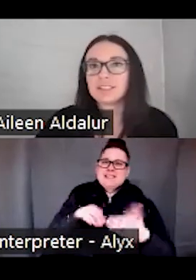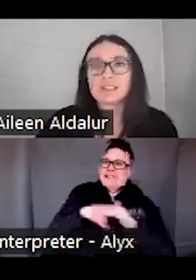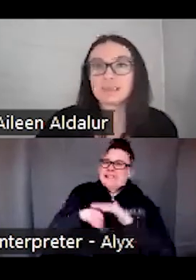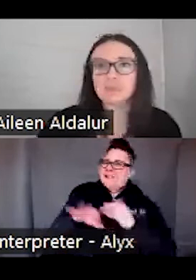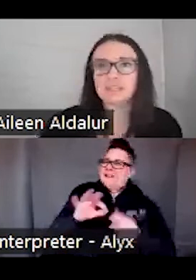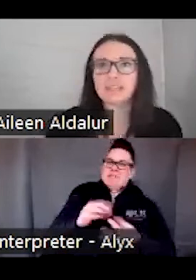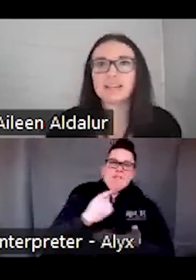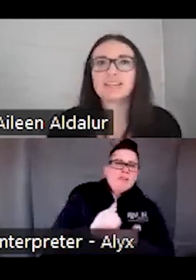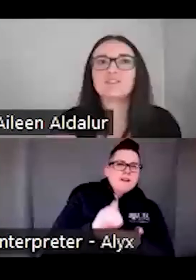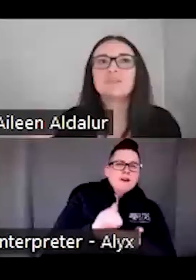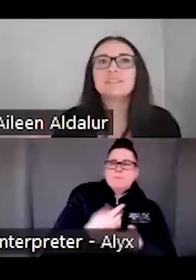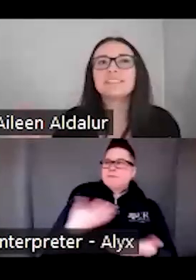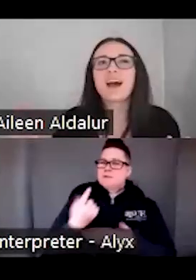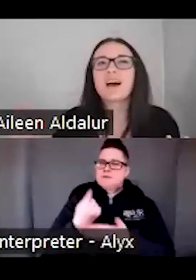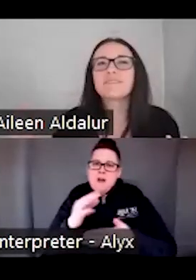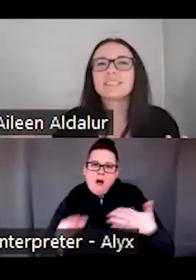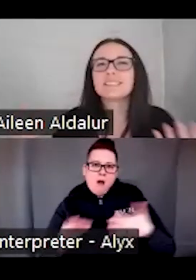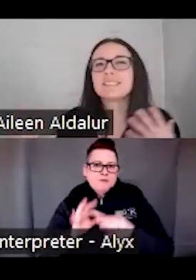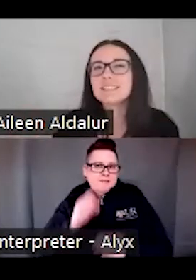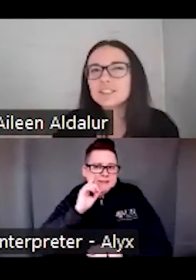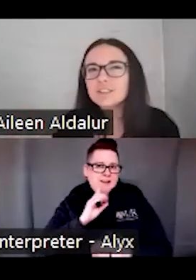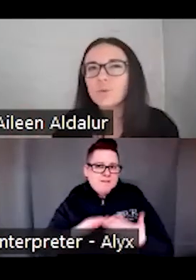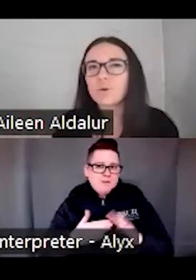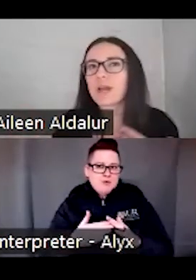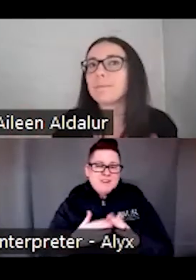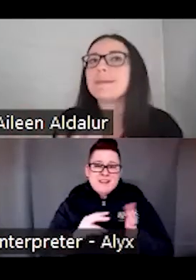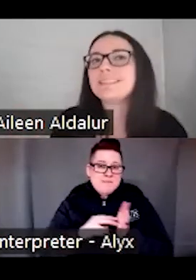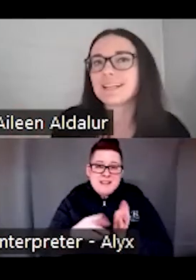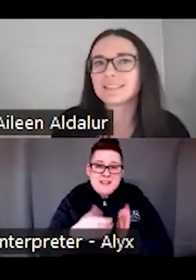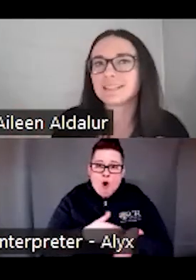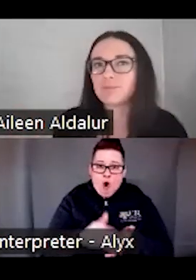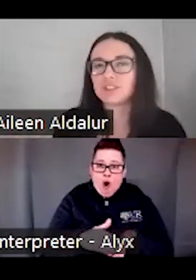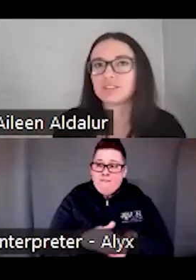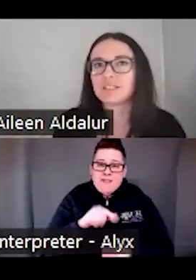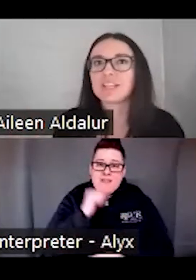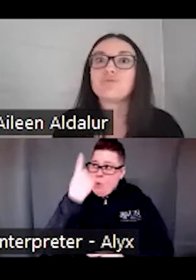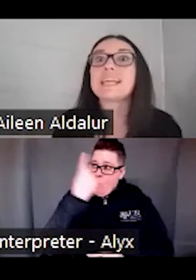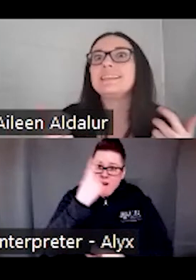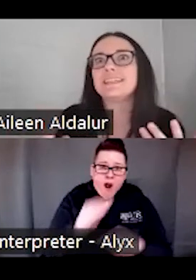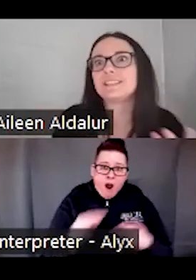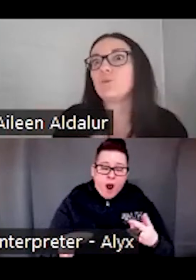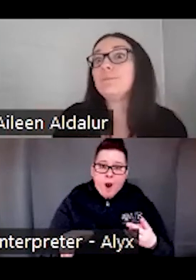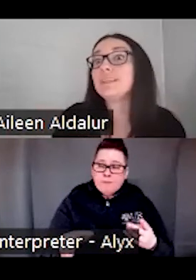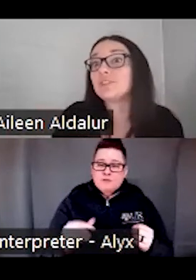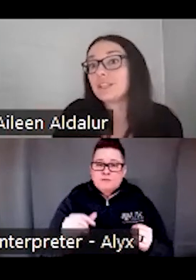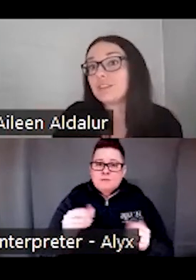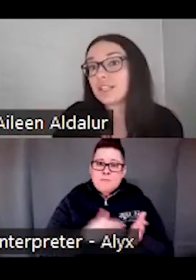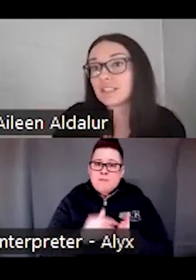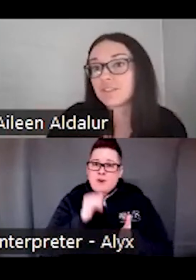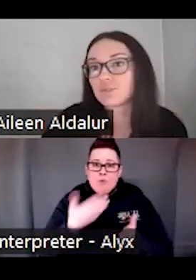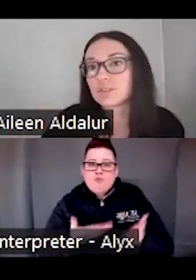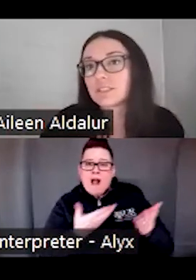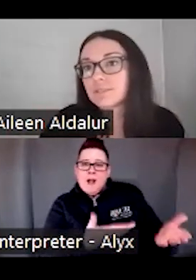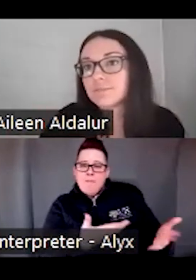options within the deaf community. And thus treatment is not often considered or recommended as an option as readily as it would be for